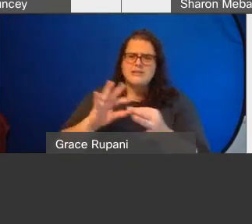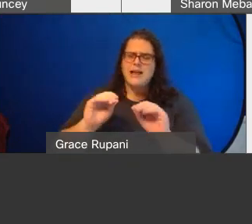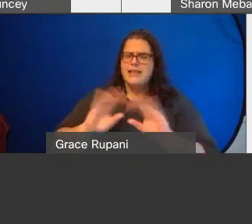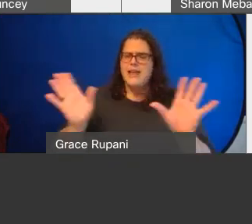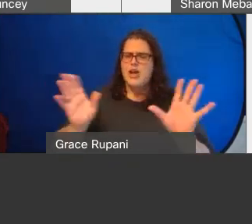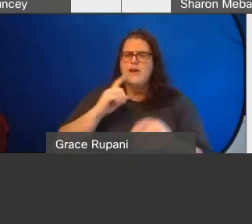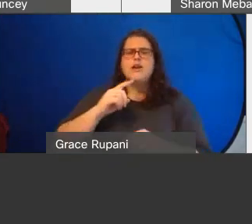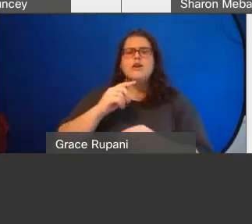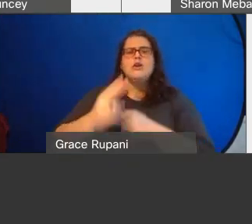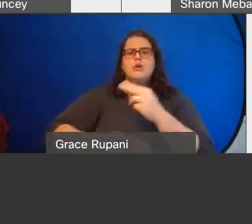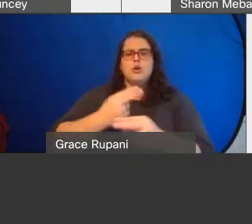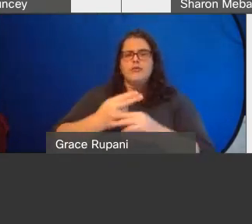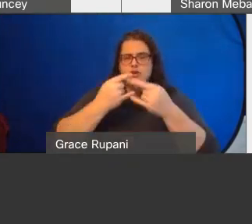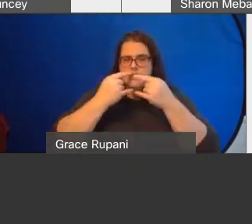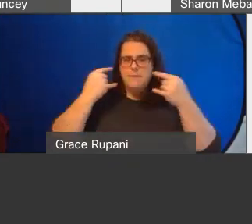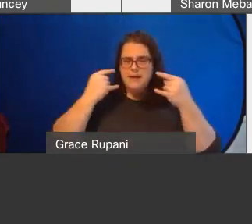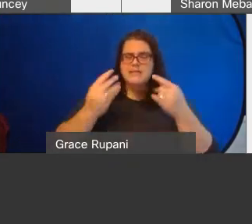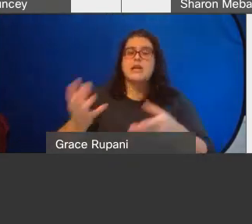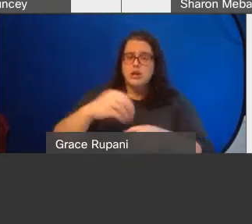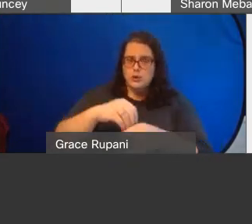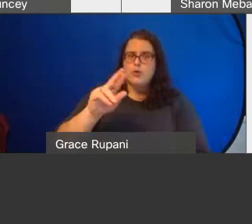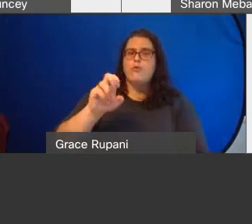healthcare personnel to include res-habs.